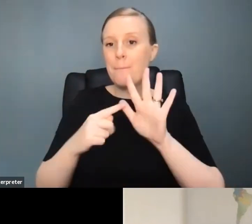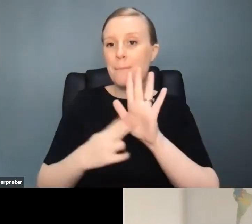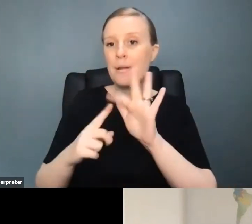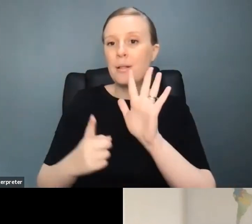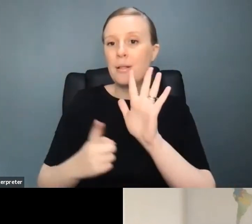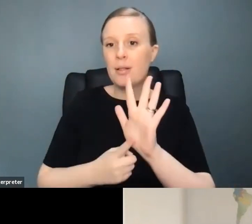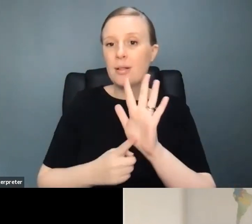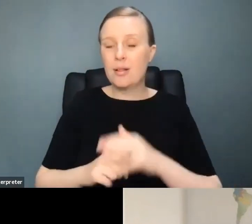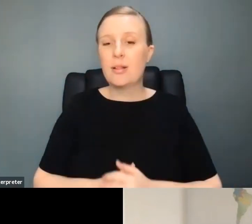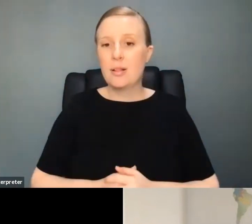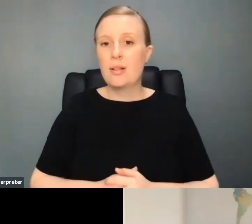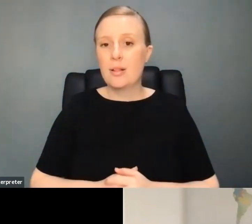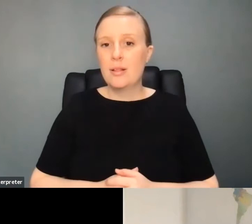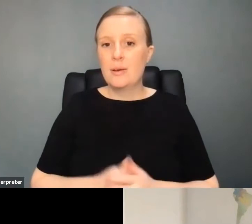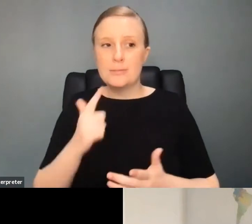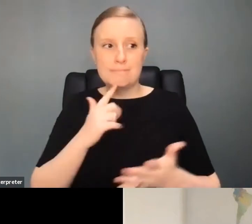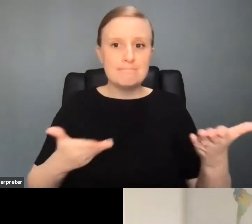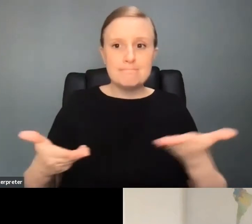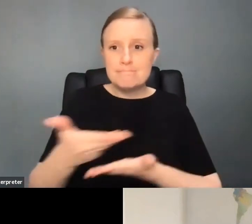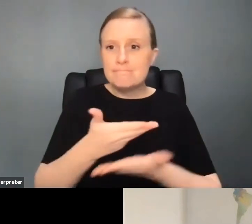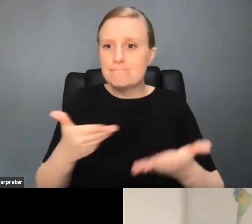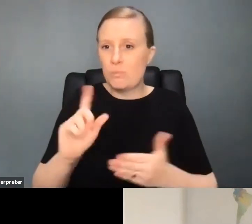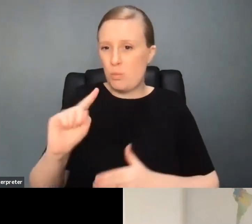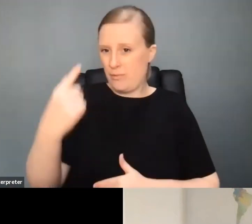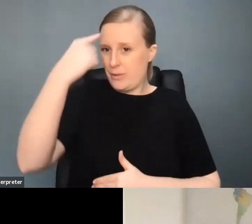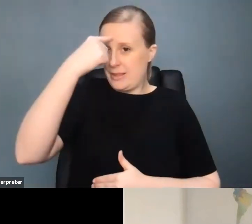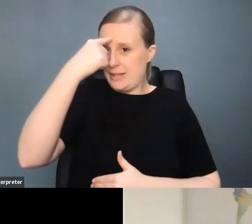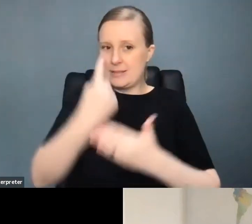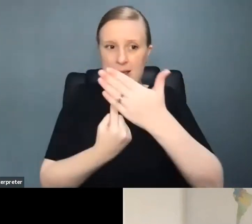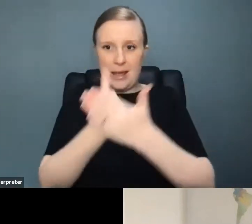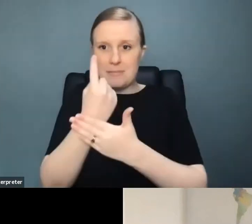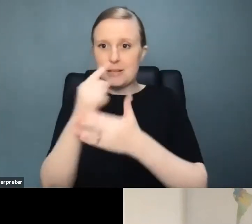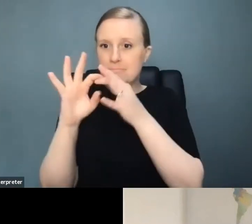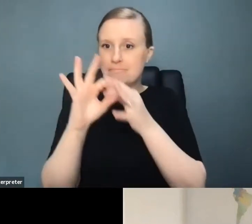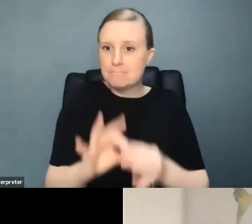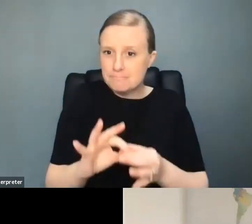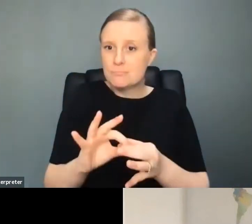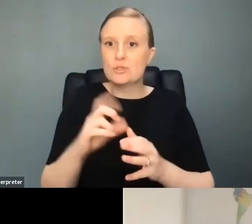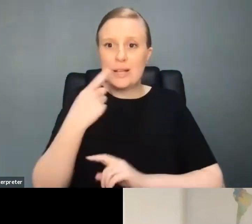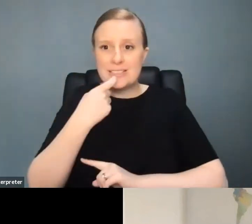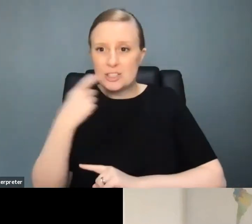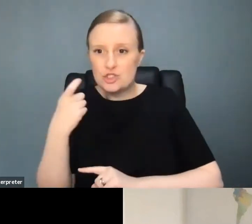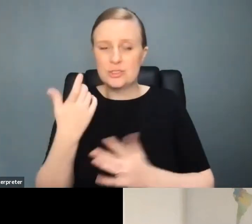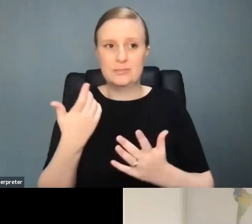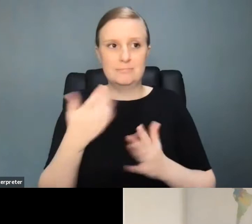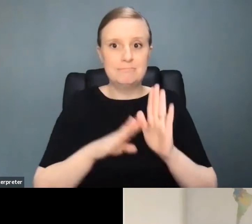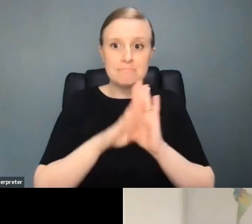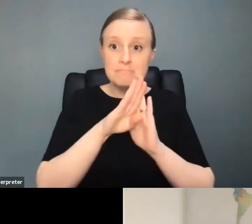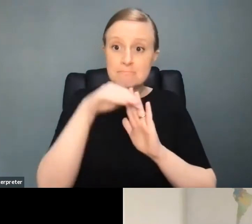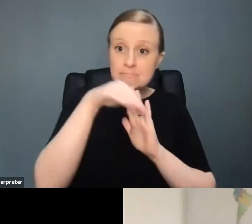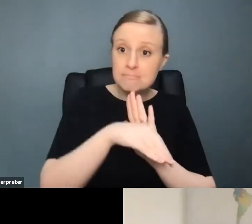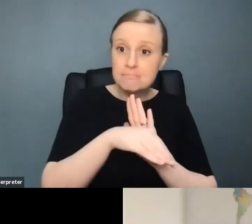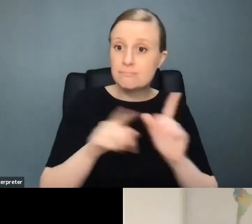to tease out what we think is happening, and we will be very interested to have your questions and input to